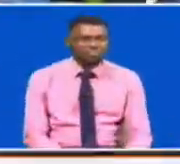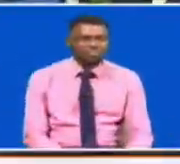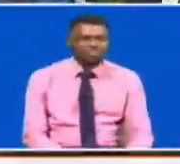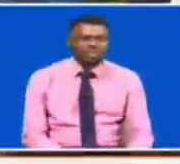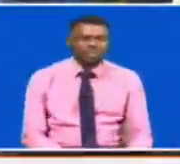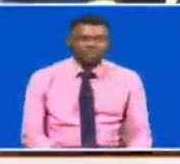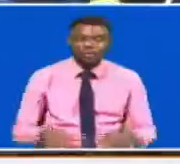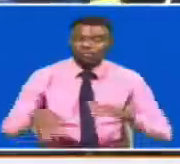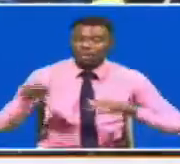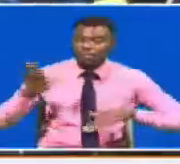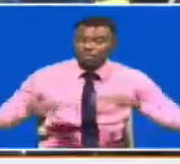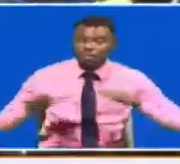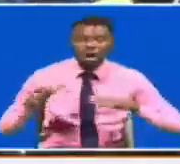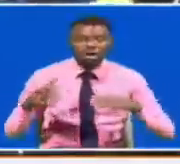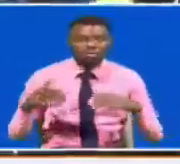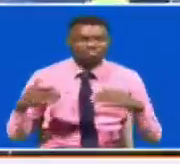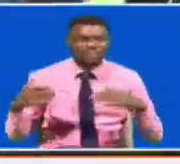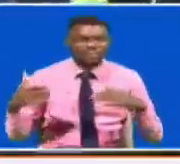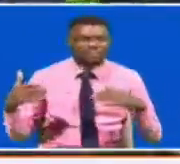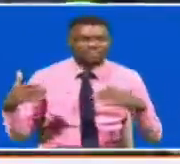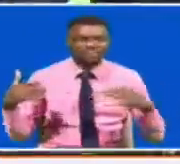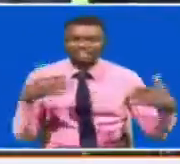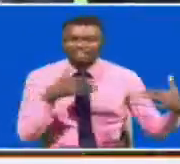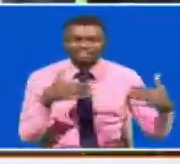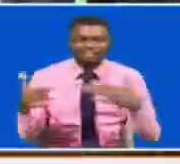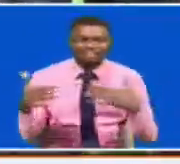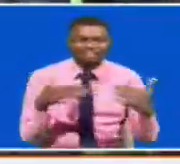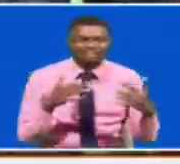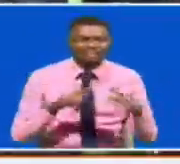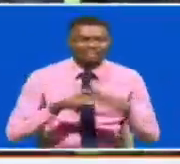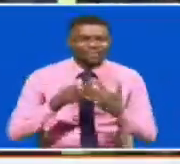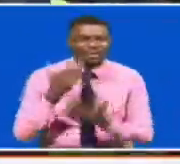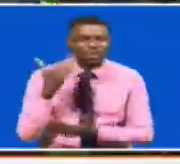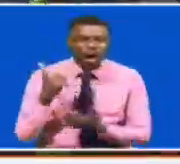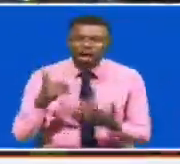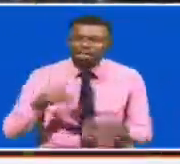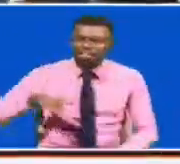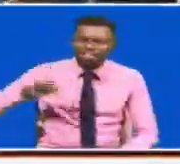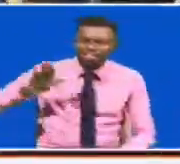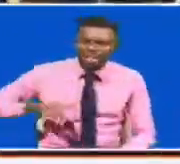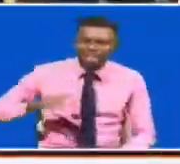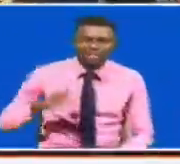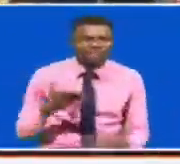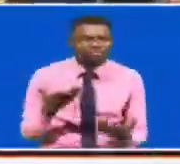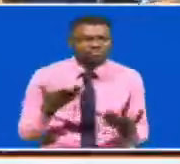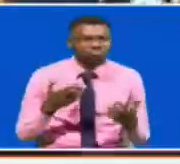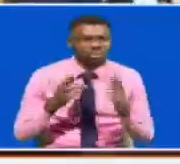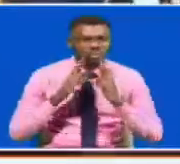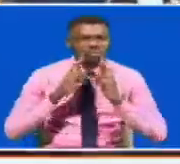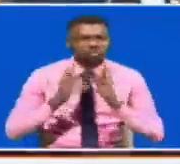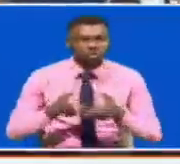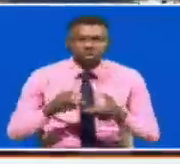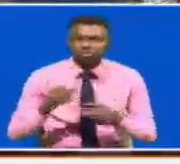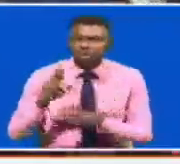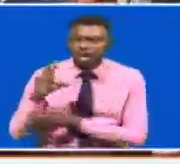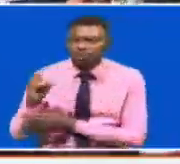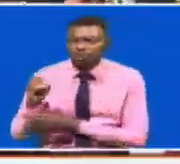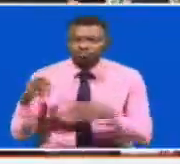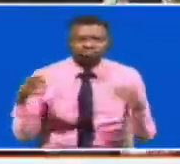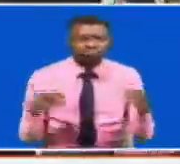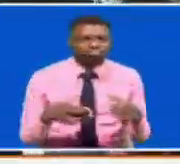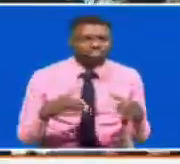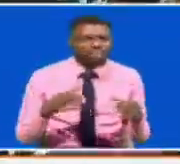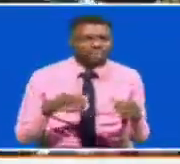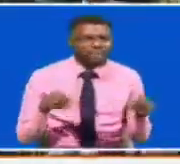On the Bomas debacle, Kanchori says it all began with a delay in receiving results from returning officers. He claims at